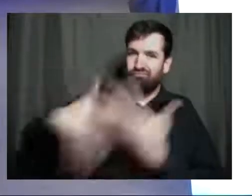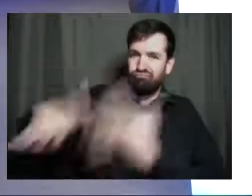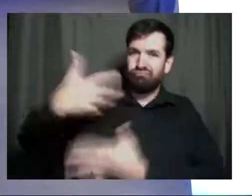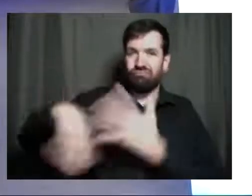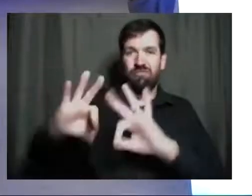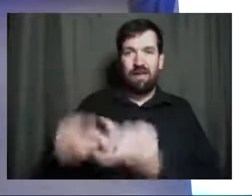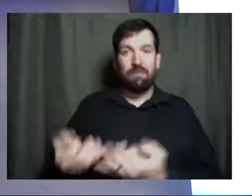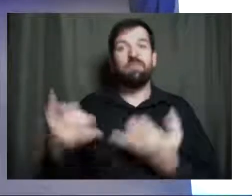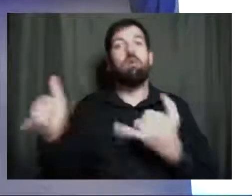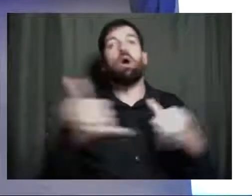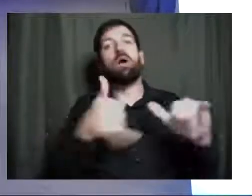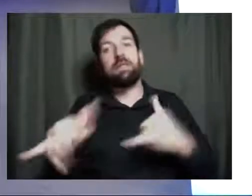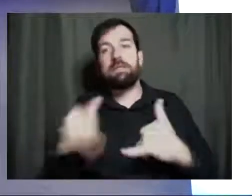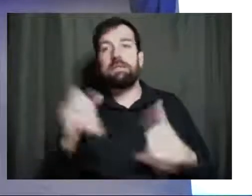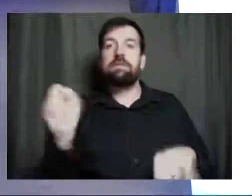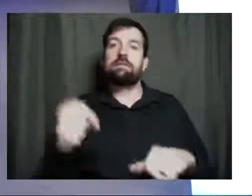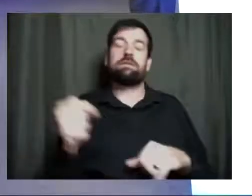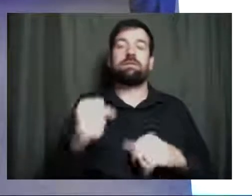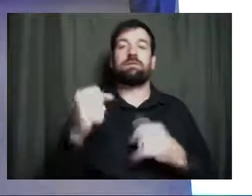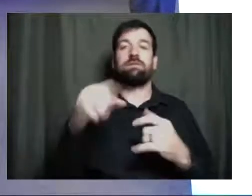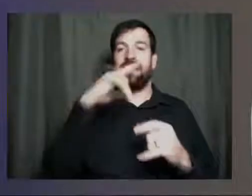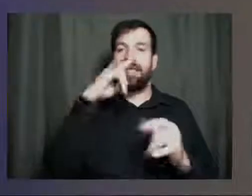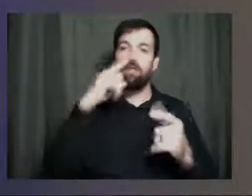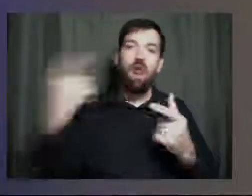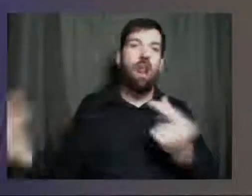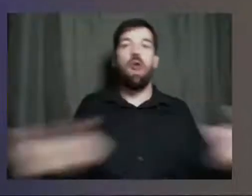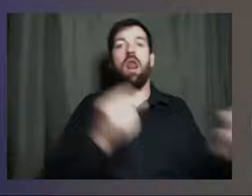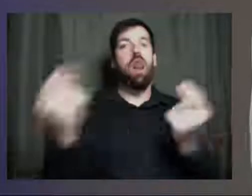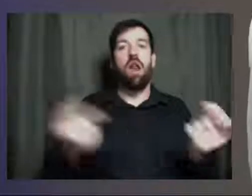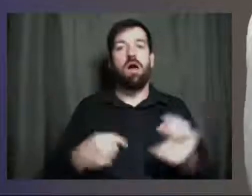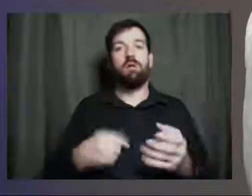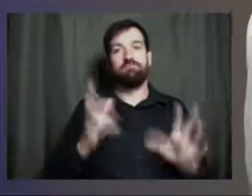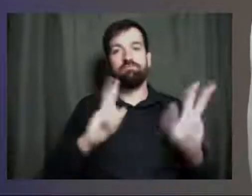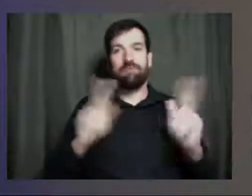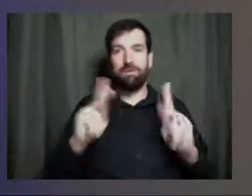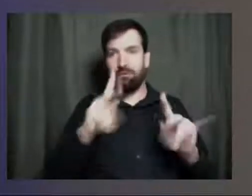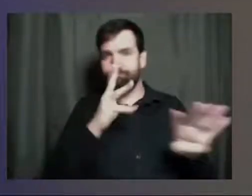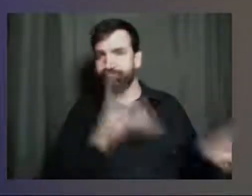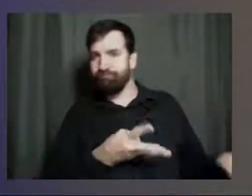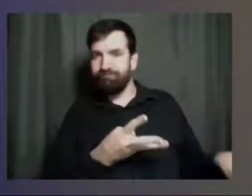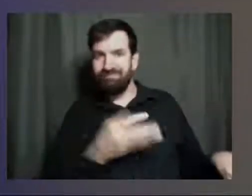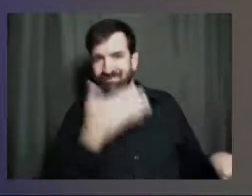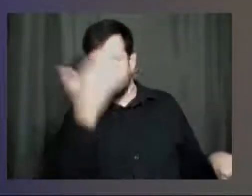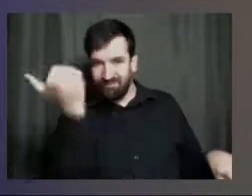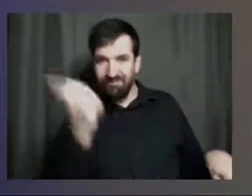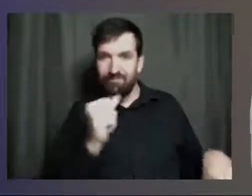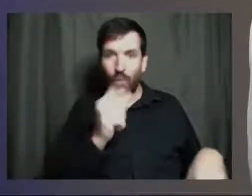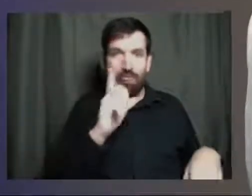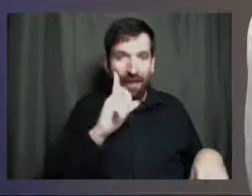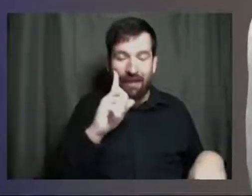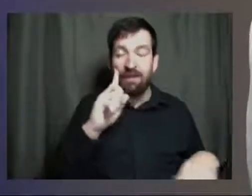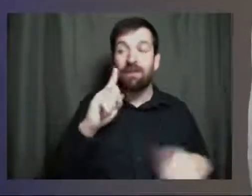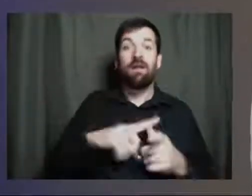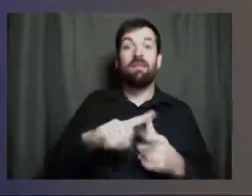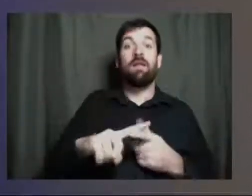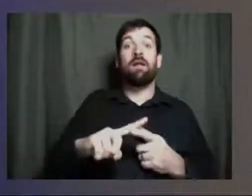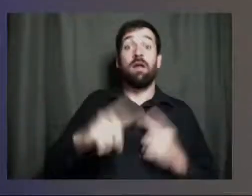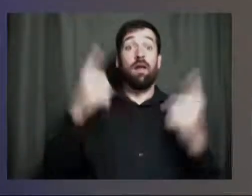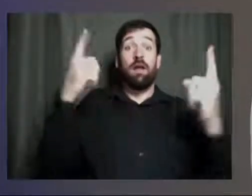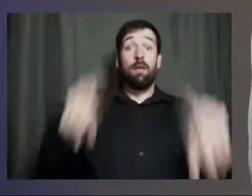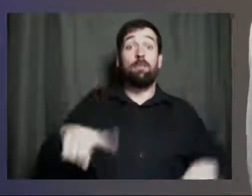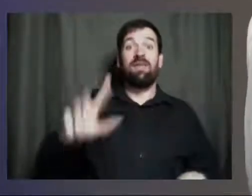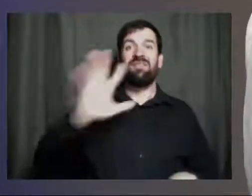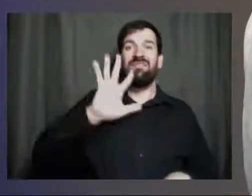parties and you got kids running around and people just don't think about it. And next thing you know, the 5-year-old downs a